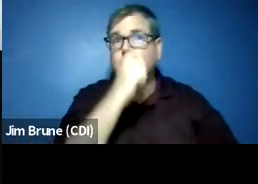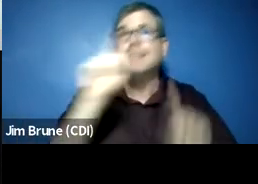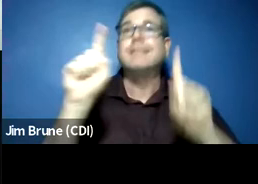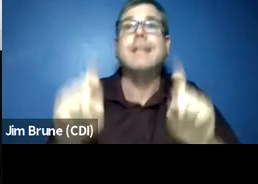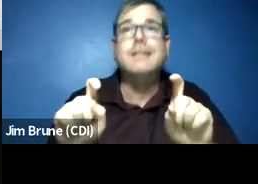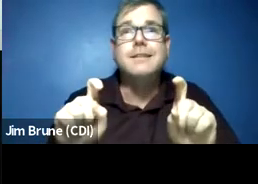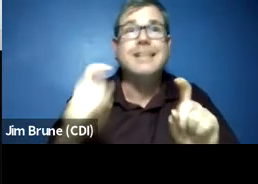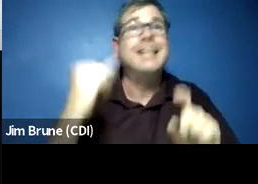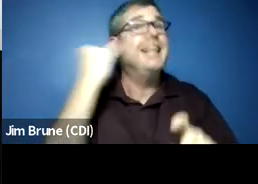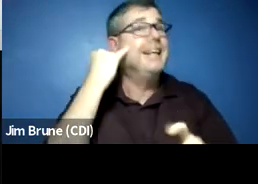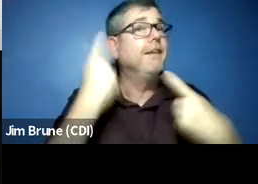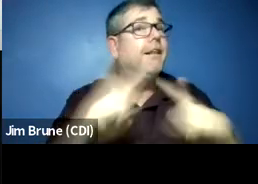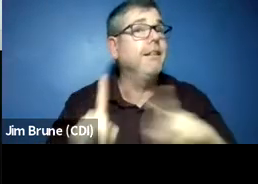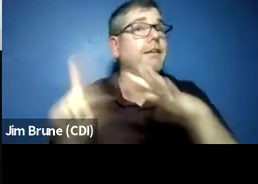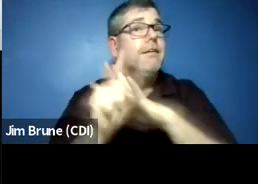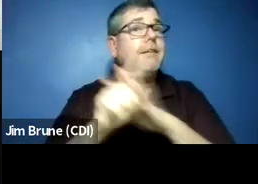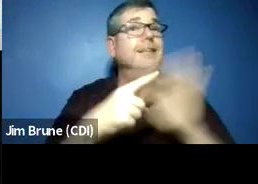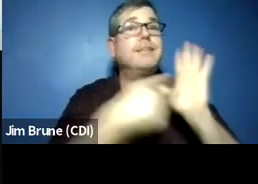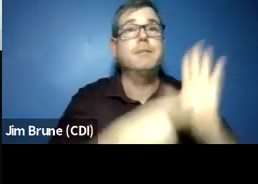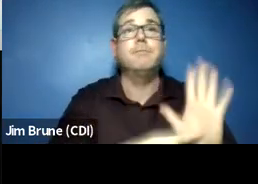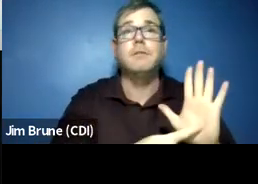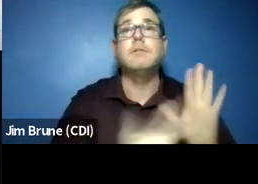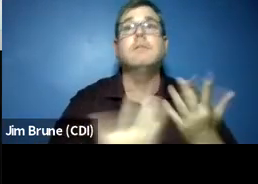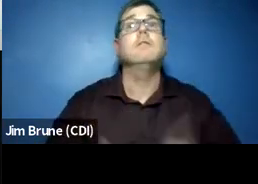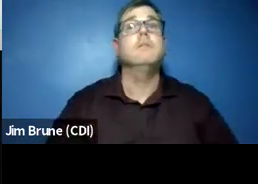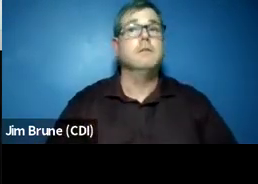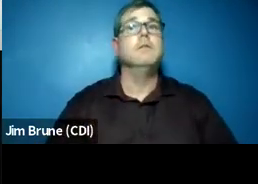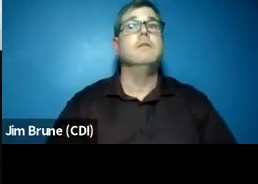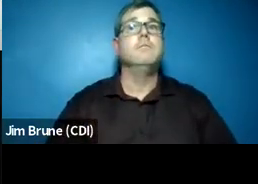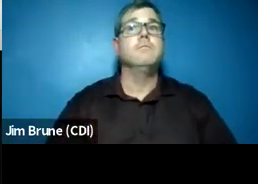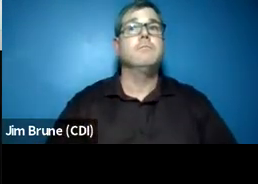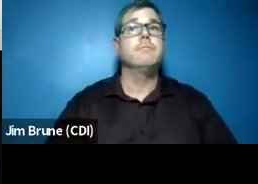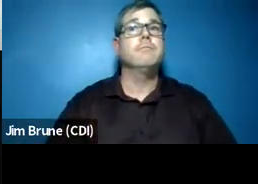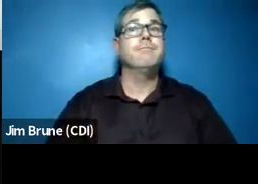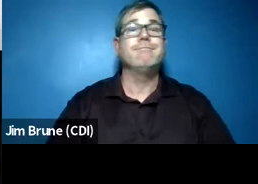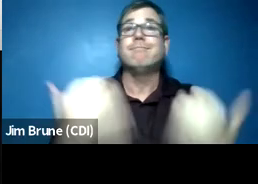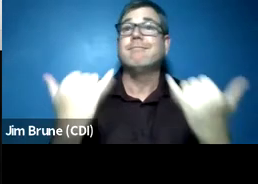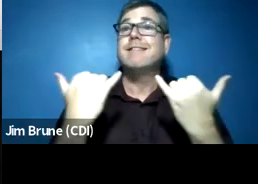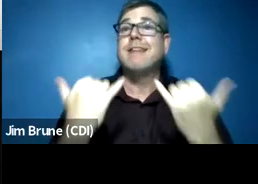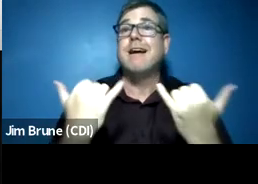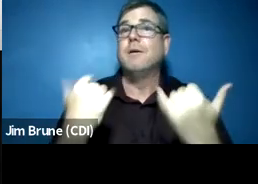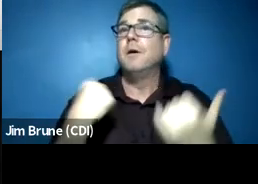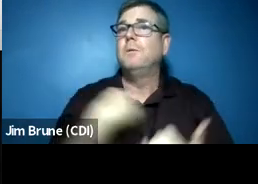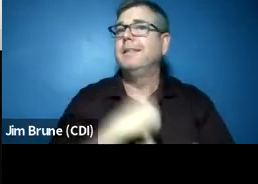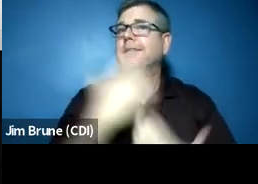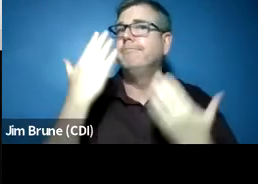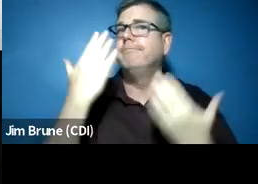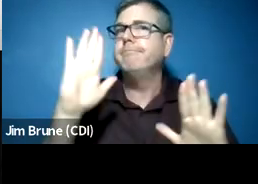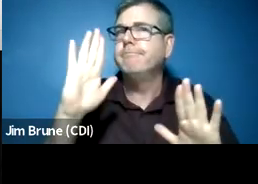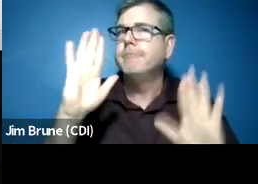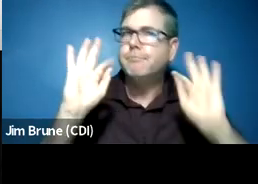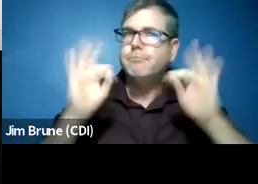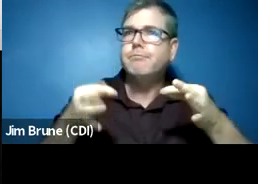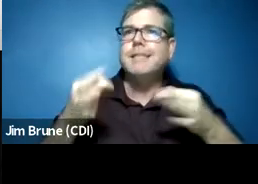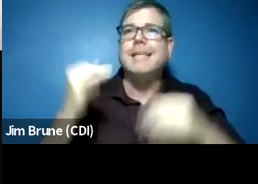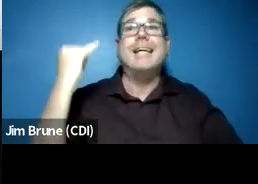So, at this point, we just don't know yet. We don't know for sure if the vaccine